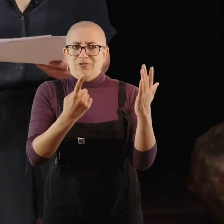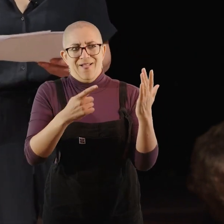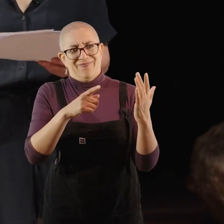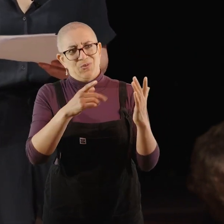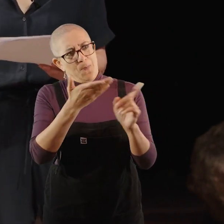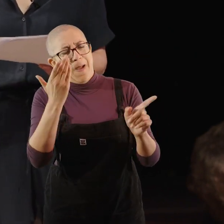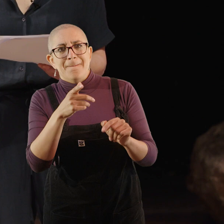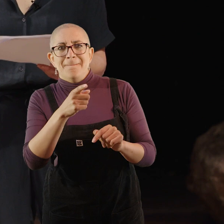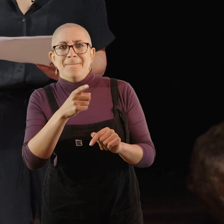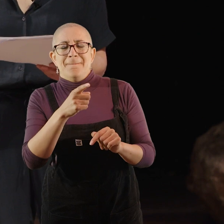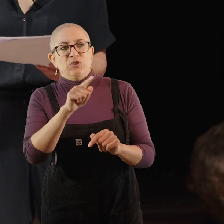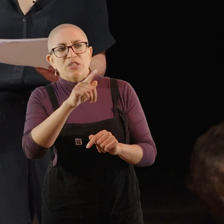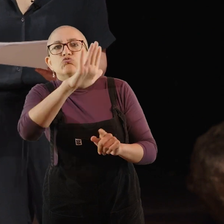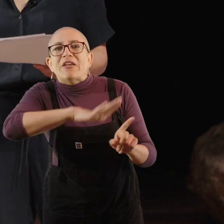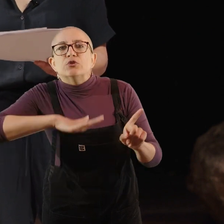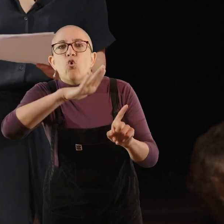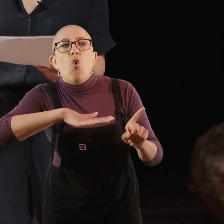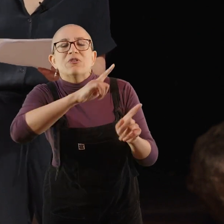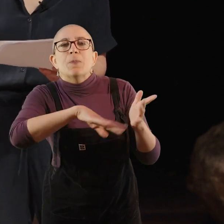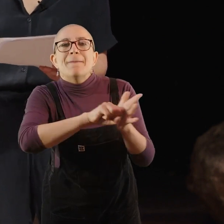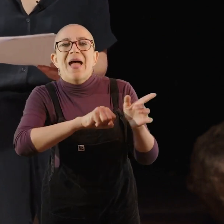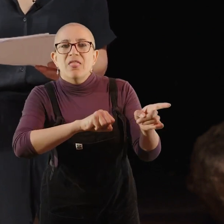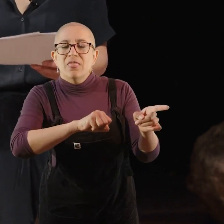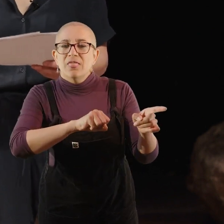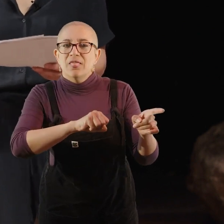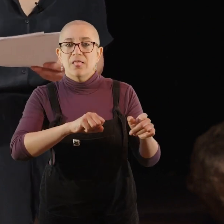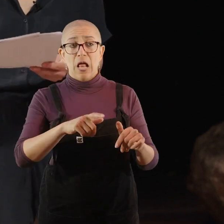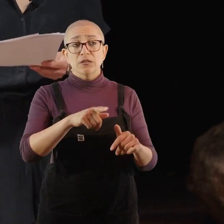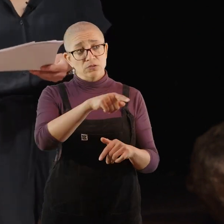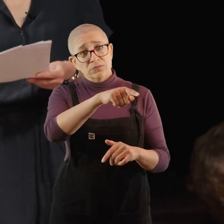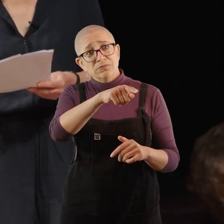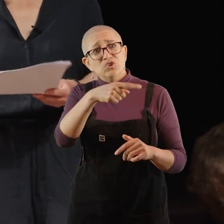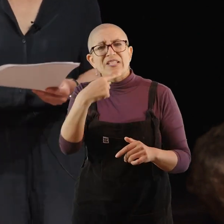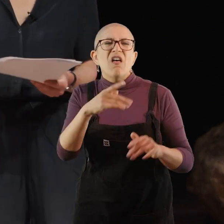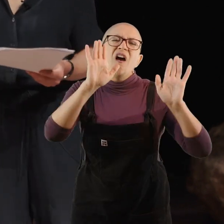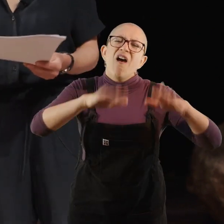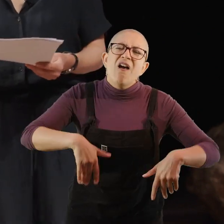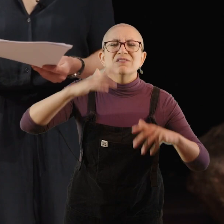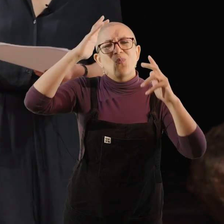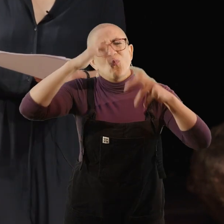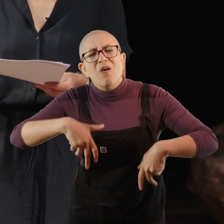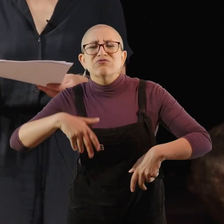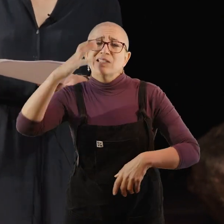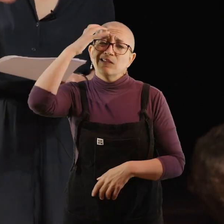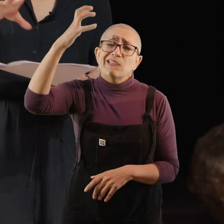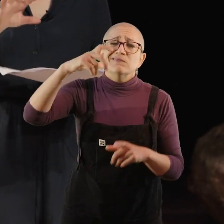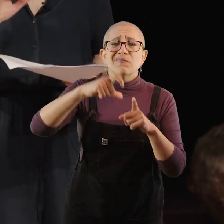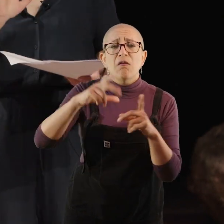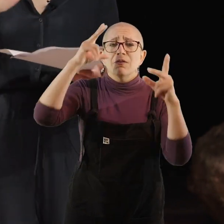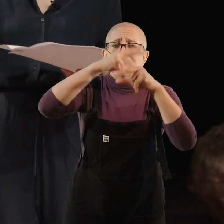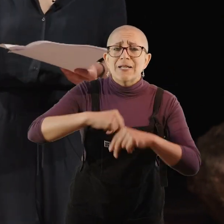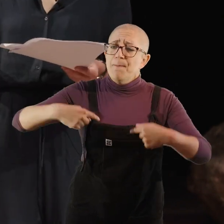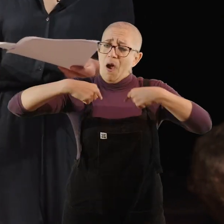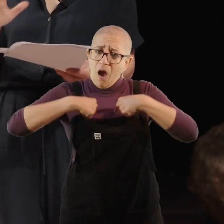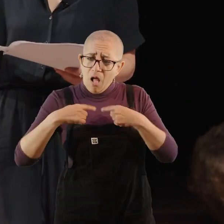sort of paints a picture of how easy it will be when she says, you know, Duncan will be asleep, I'll do this bit, you do that